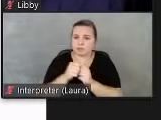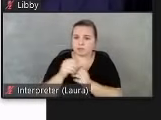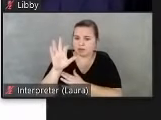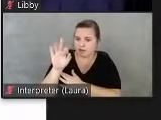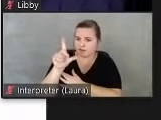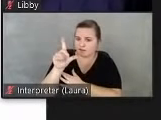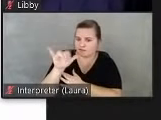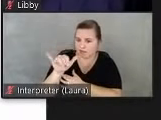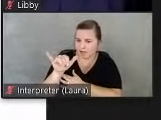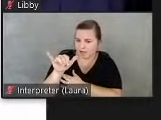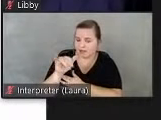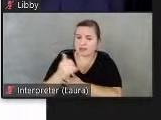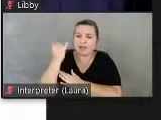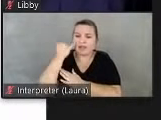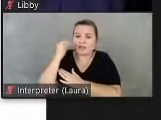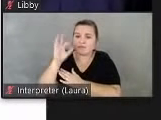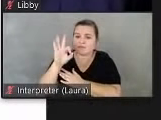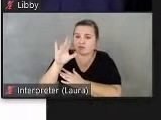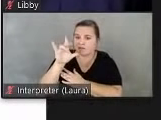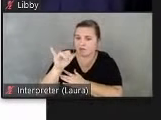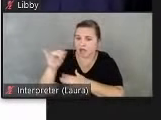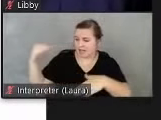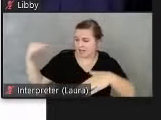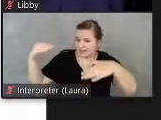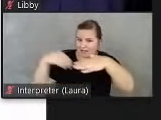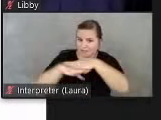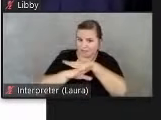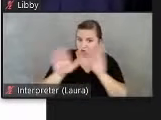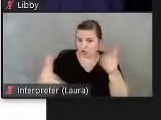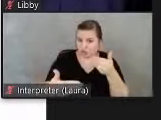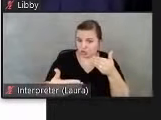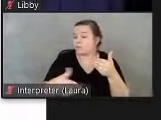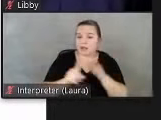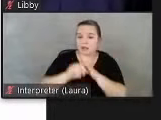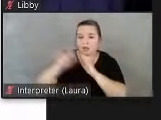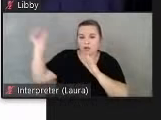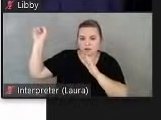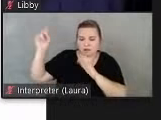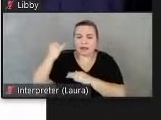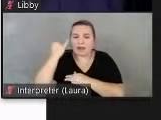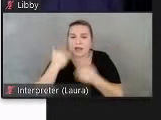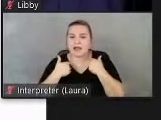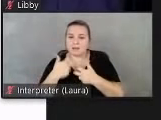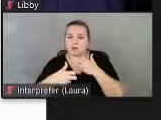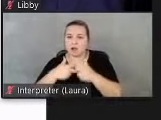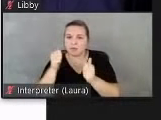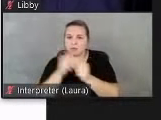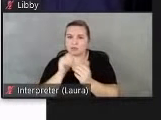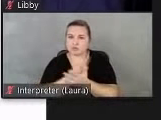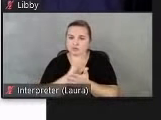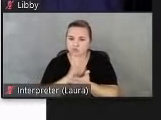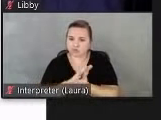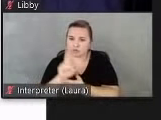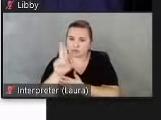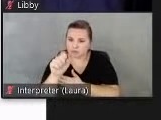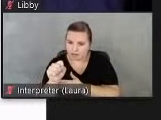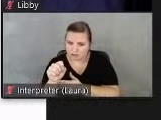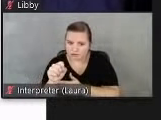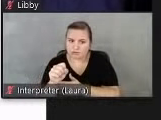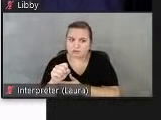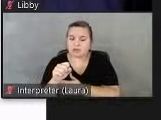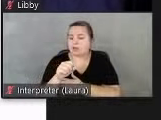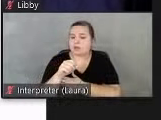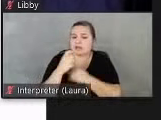into the classroom, he would elope from the classroom. He had a problem with the school bus. There's also reports that he periodically would urinate,